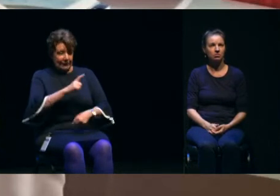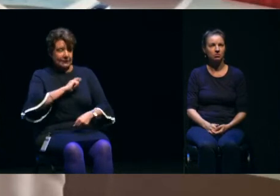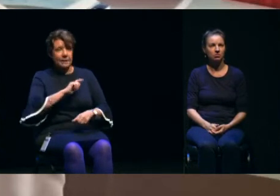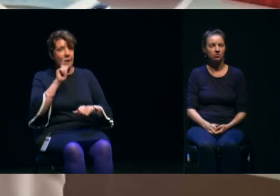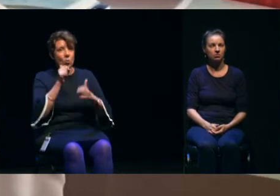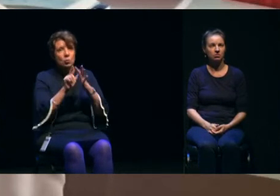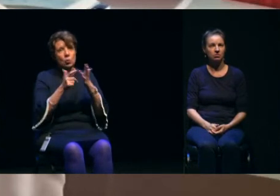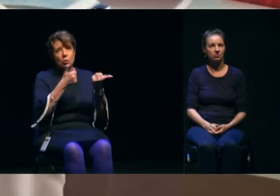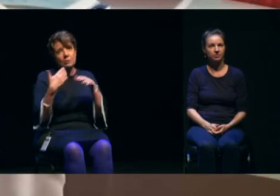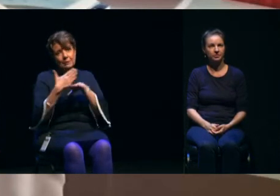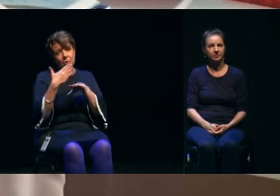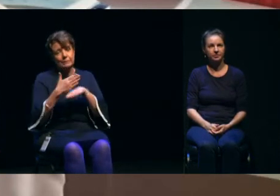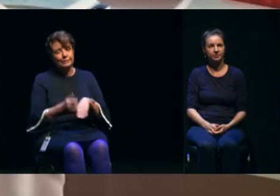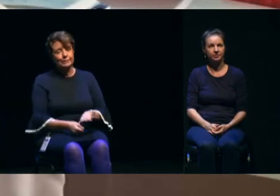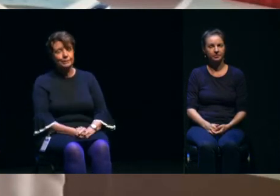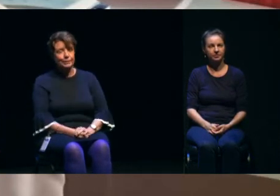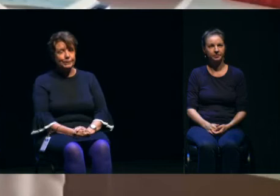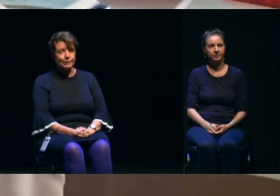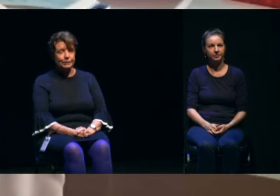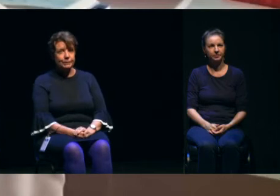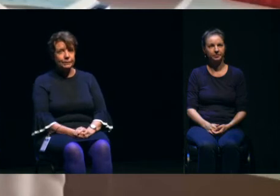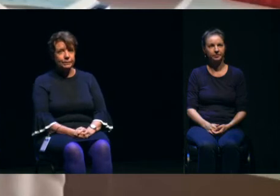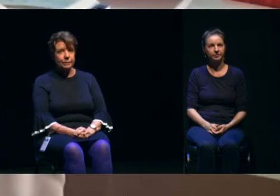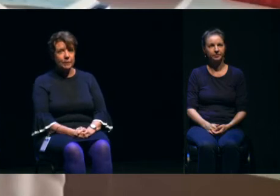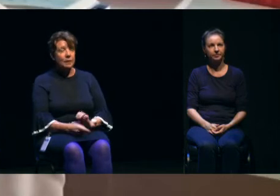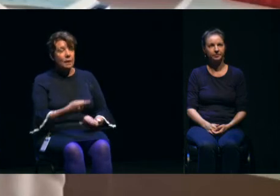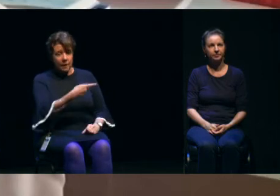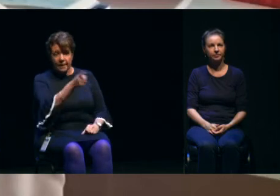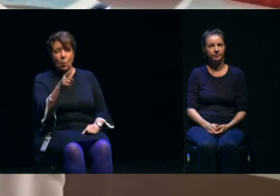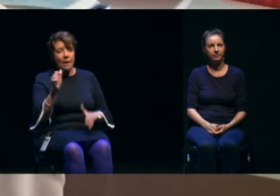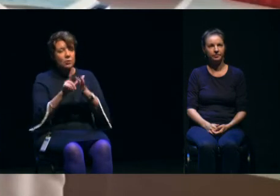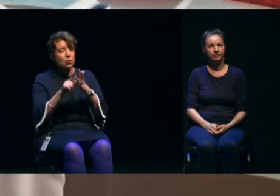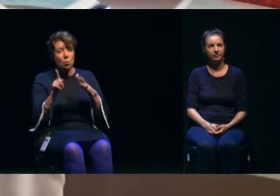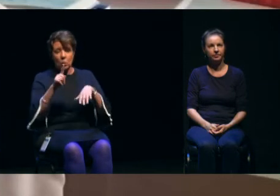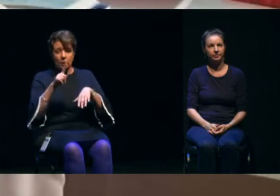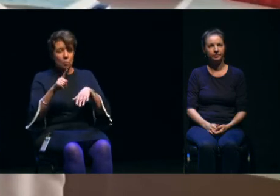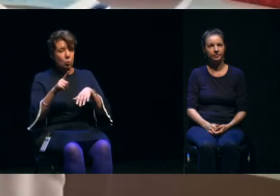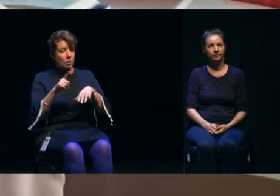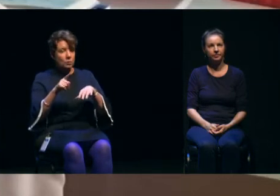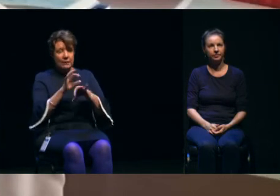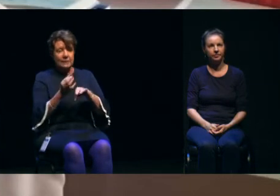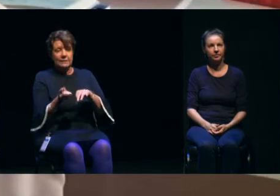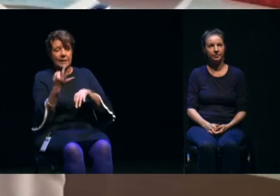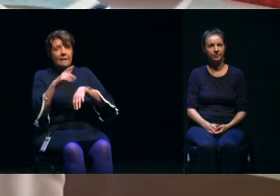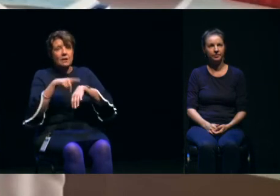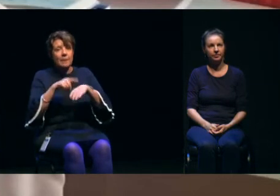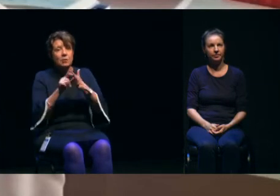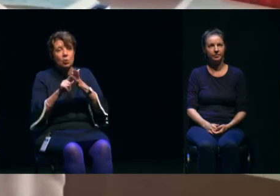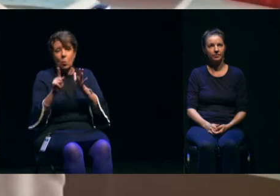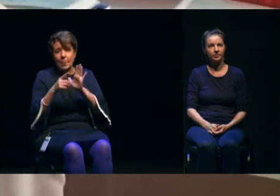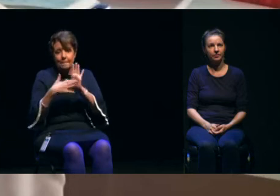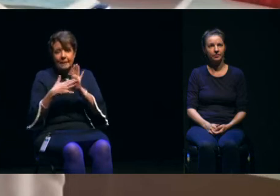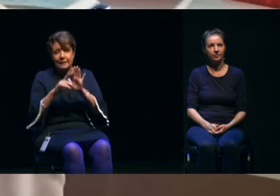job. They will have to do what we didn't have time to do, what the mothers didn't have time to do. People